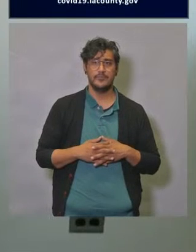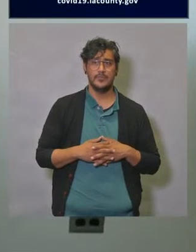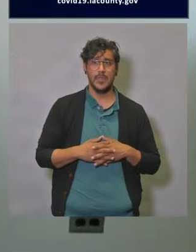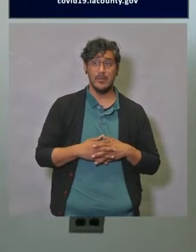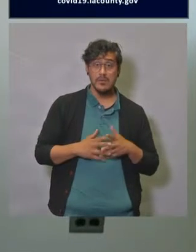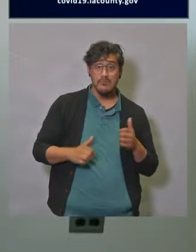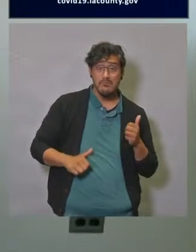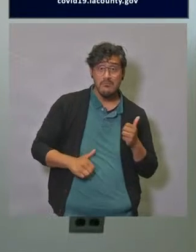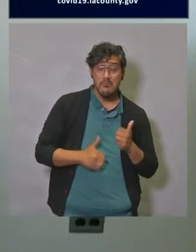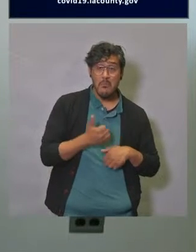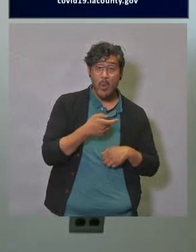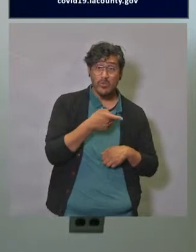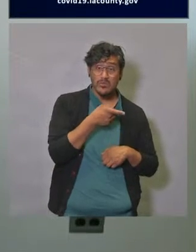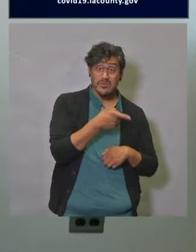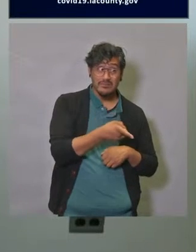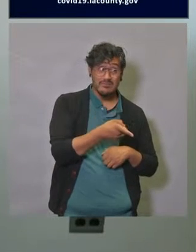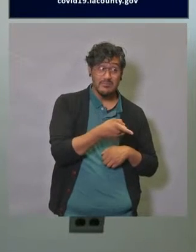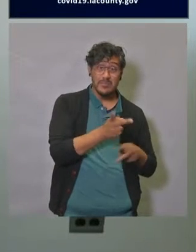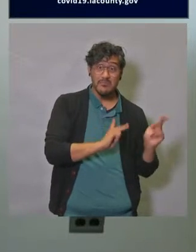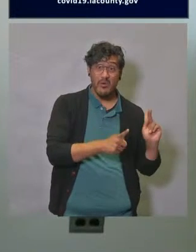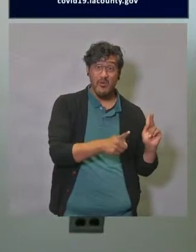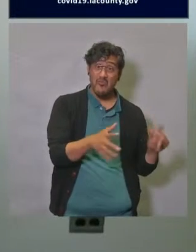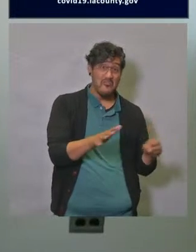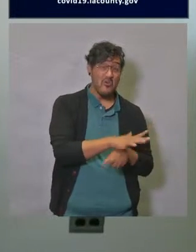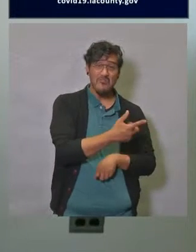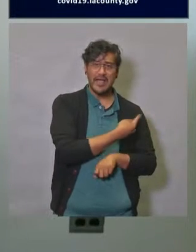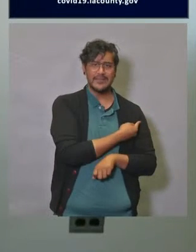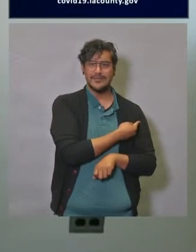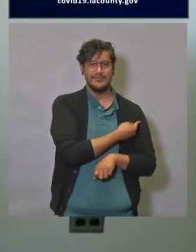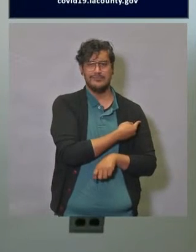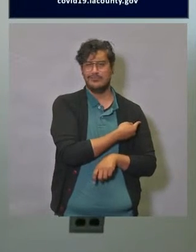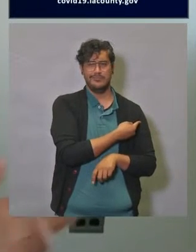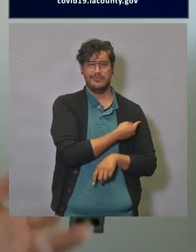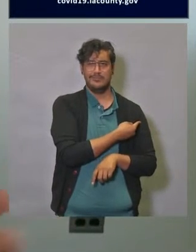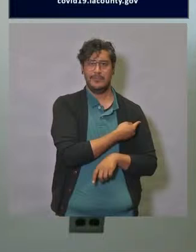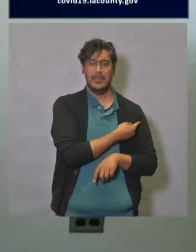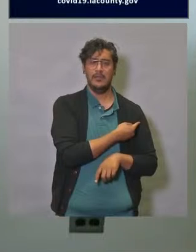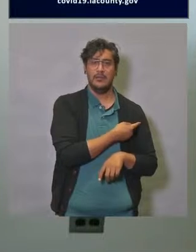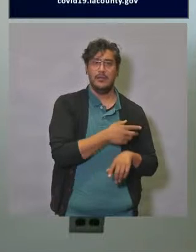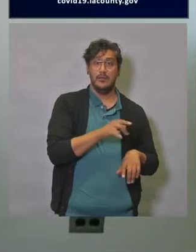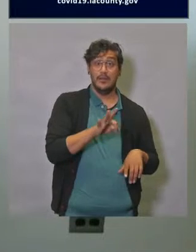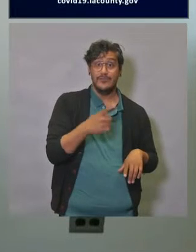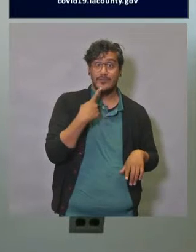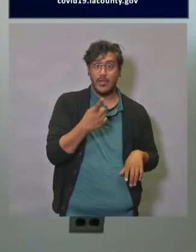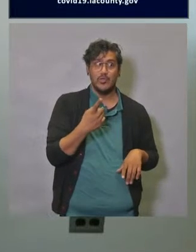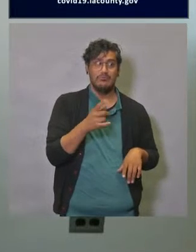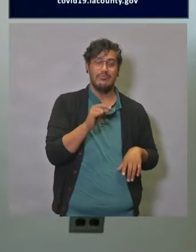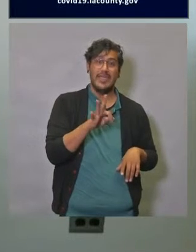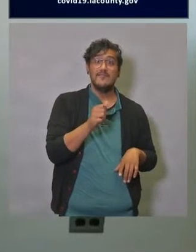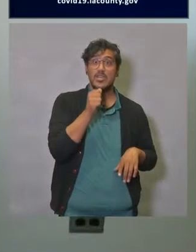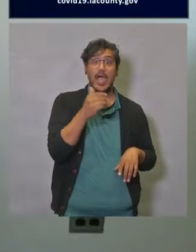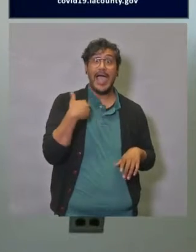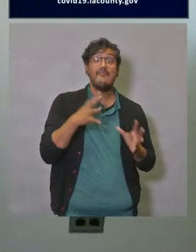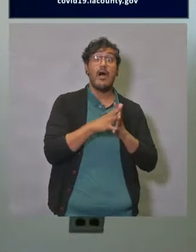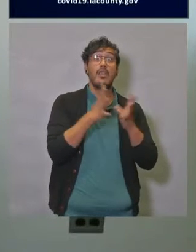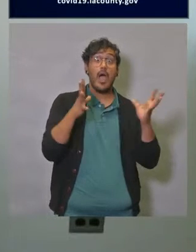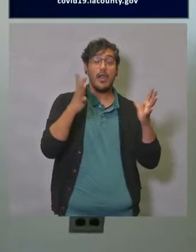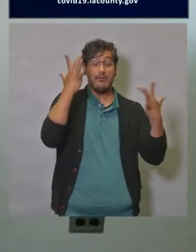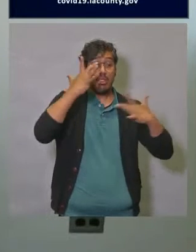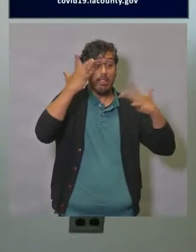cases really fully vaccinated cases? And then again, as I noted, when you have very low rates of community transmission, you've got to